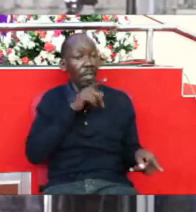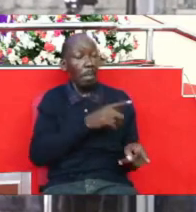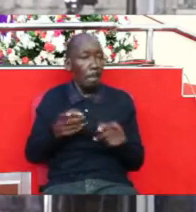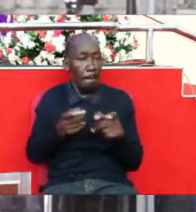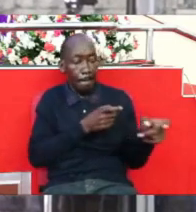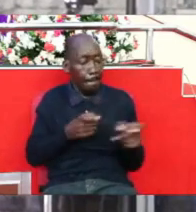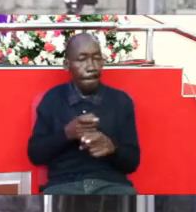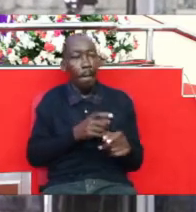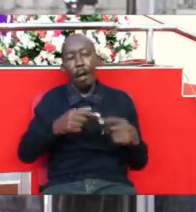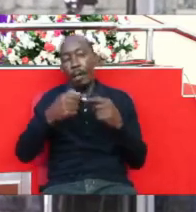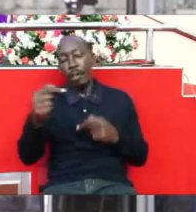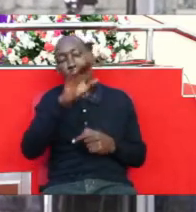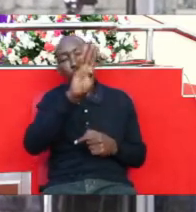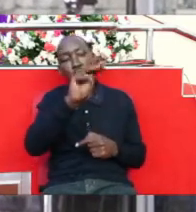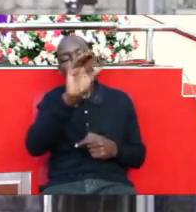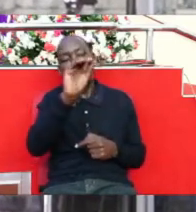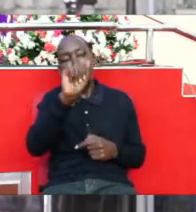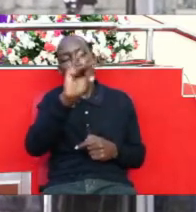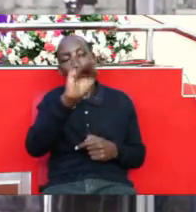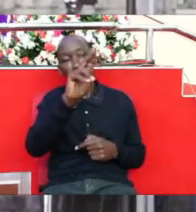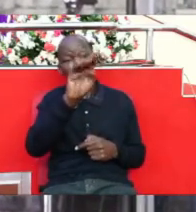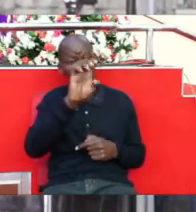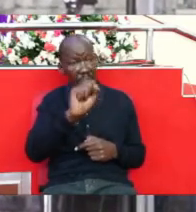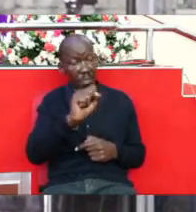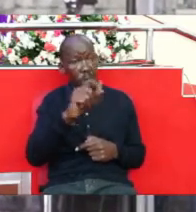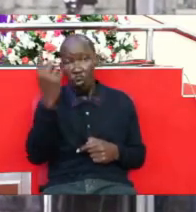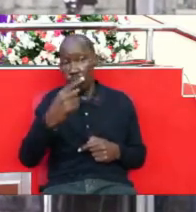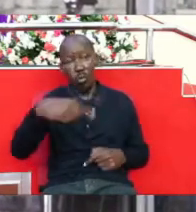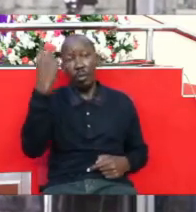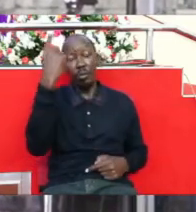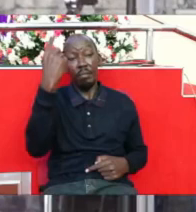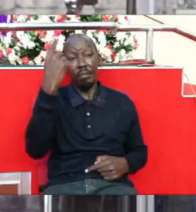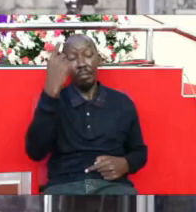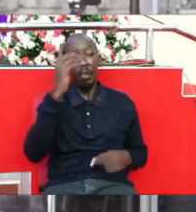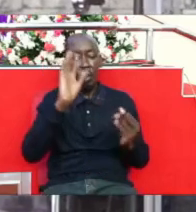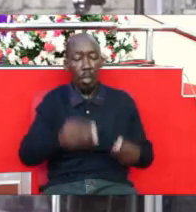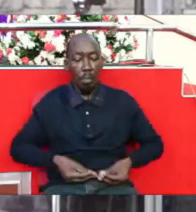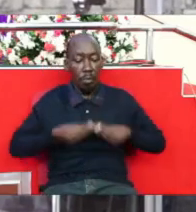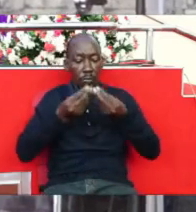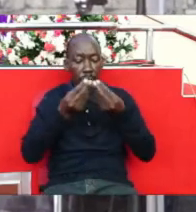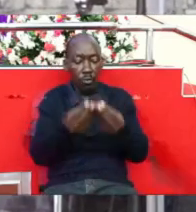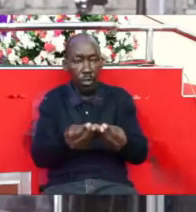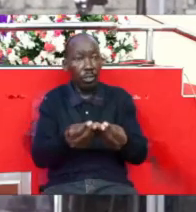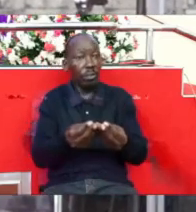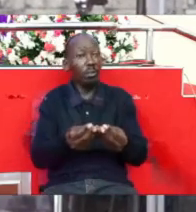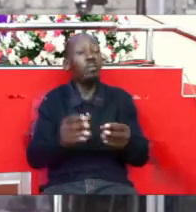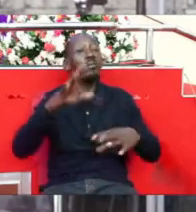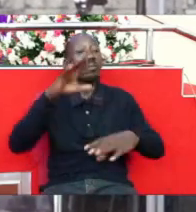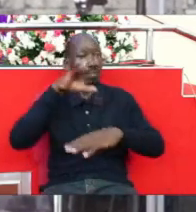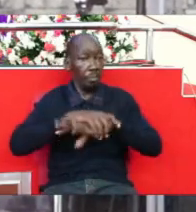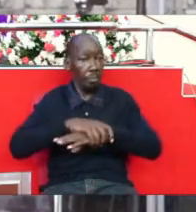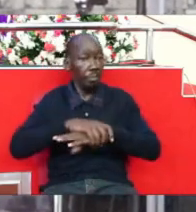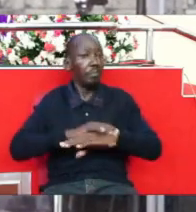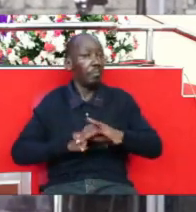the Moabites was won. Vita ambayo ilikuwa ni ilikuwa dhidi ya Moabi na ilishinda. Their provisions were provided. Na kwamba wakatwaliwa